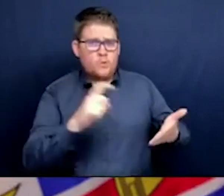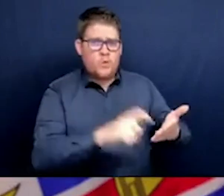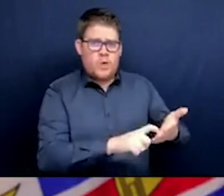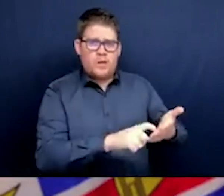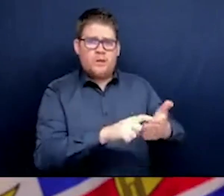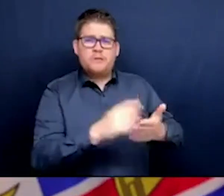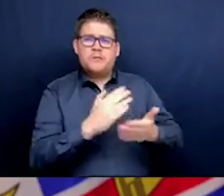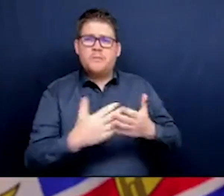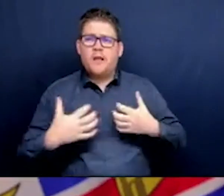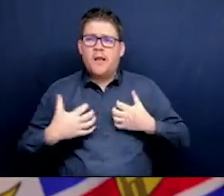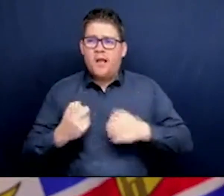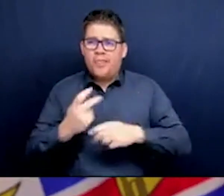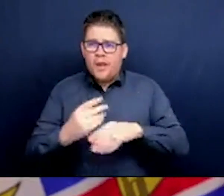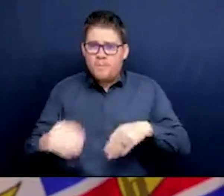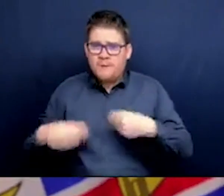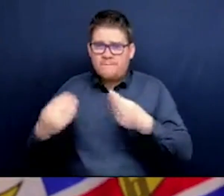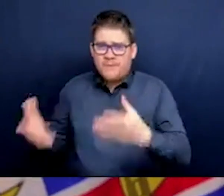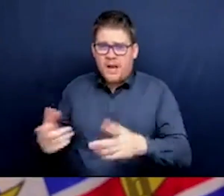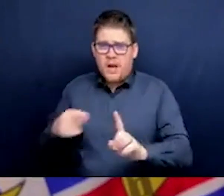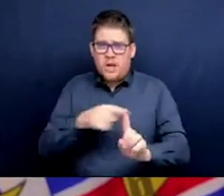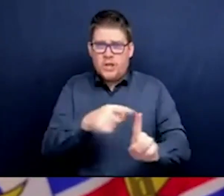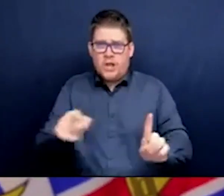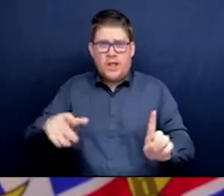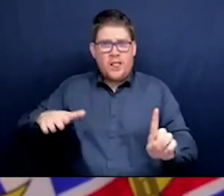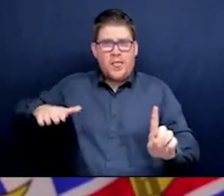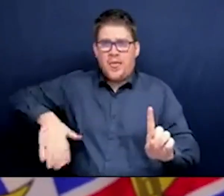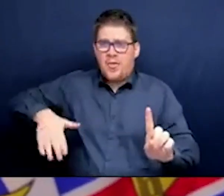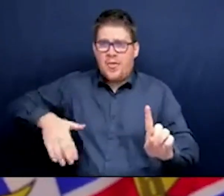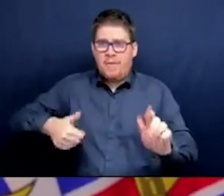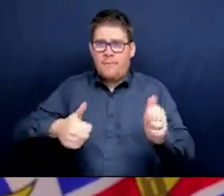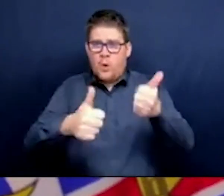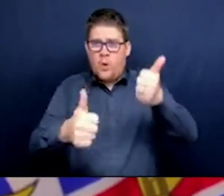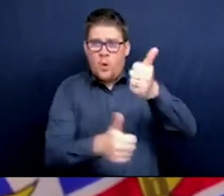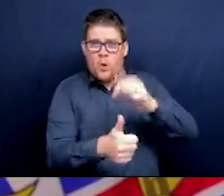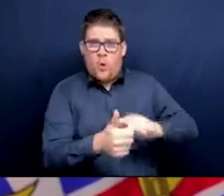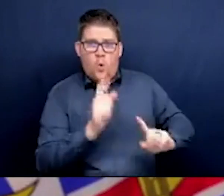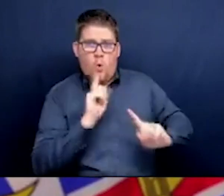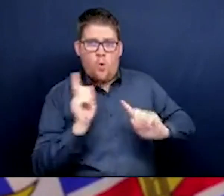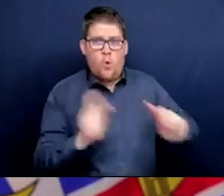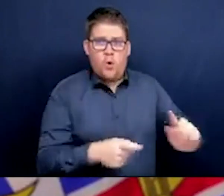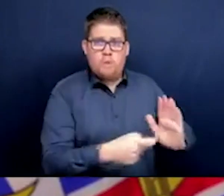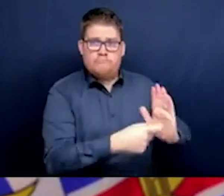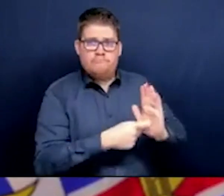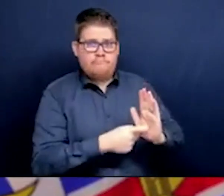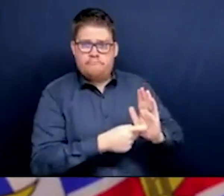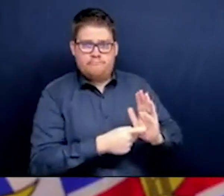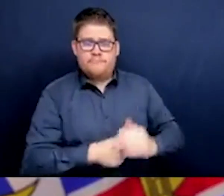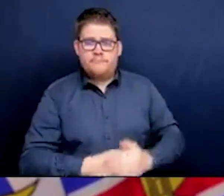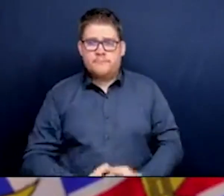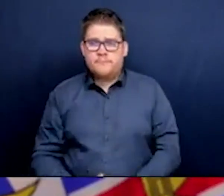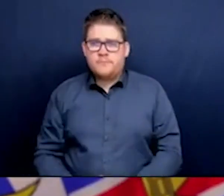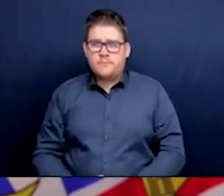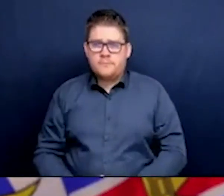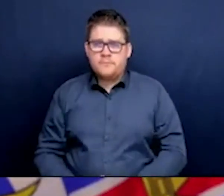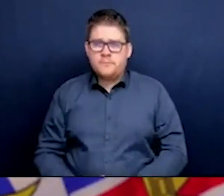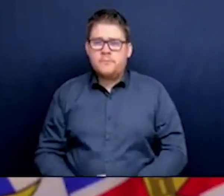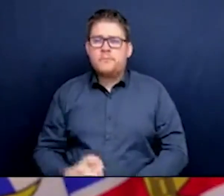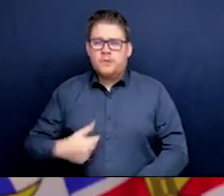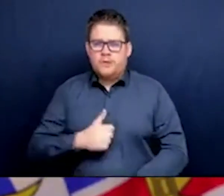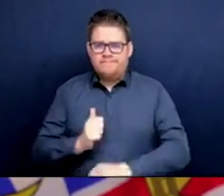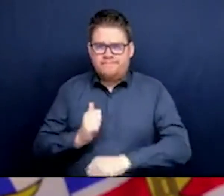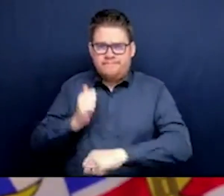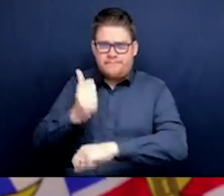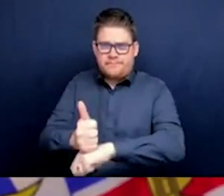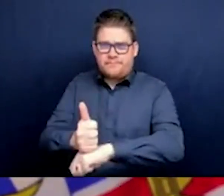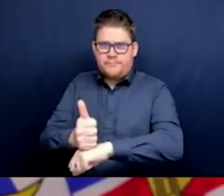place this information, primarily, firstly, an information status and prevention measures order that applies